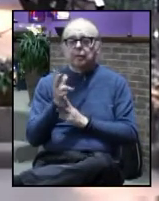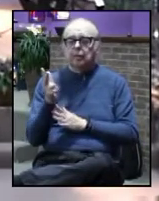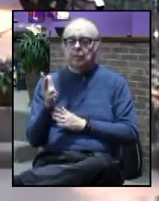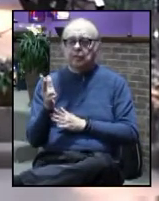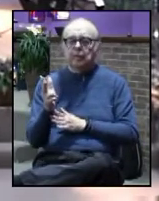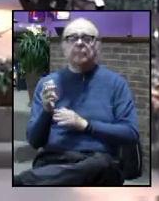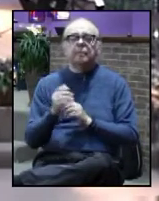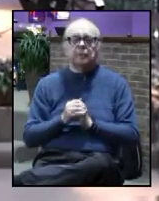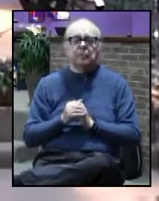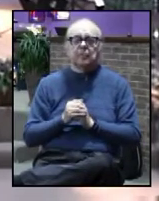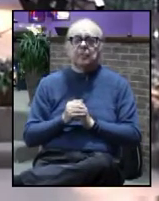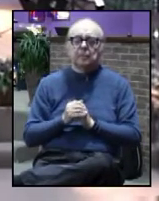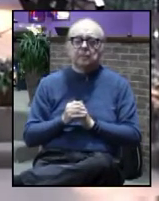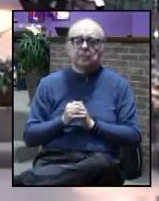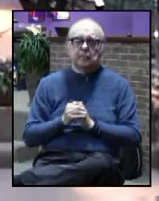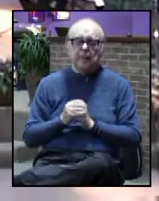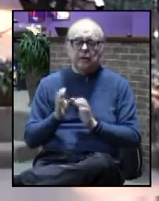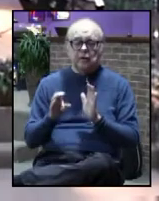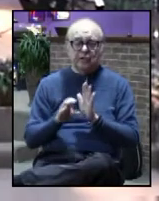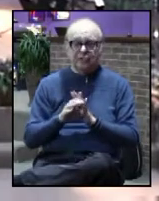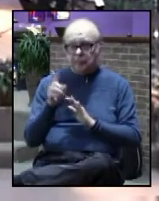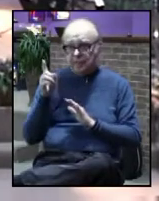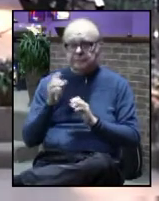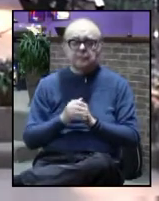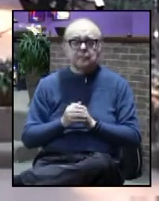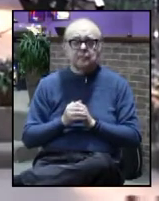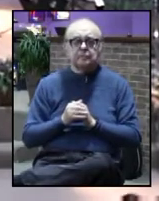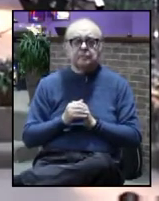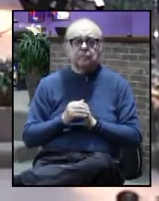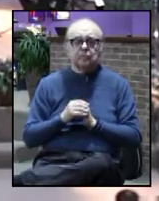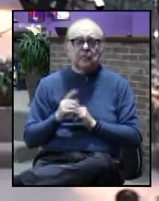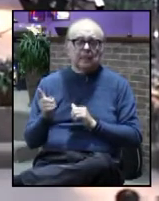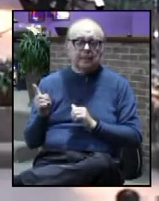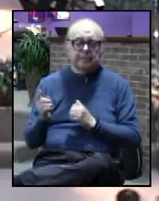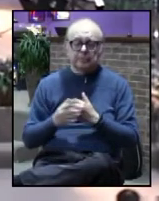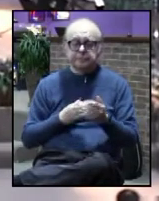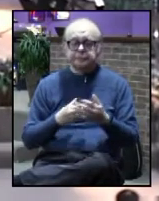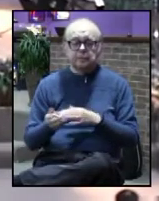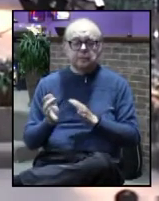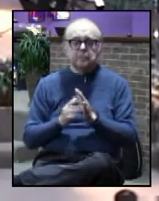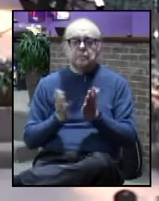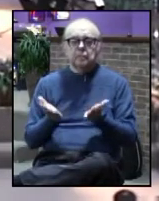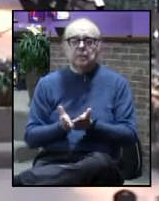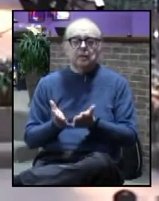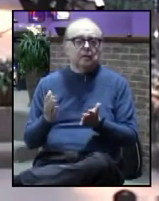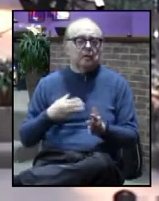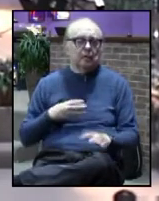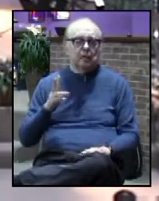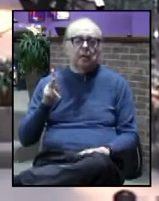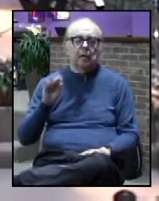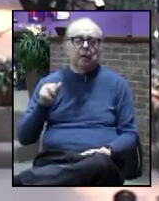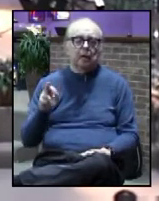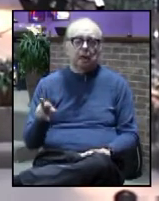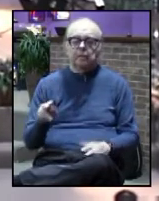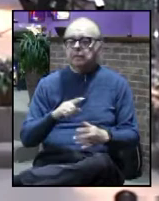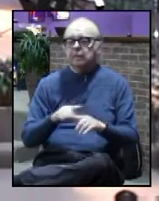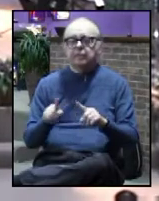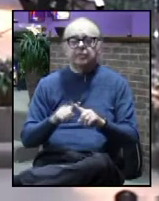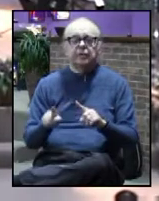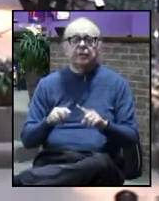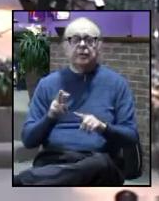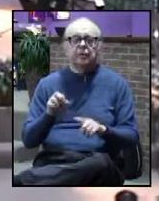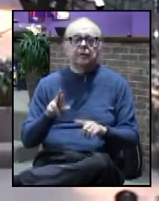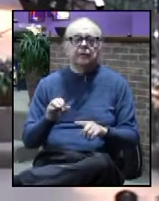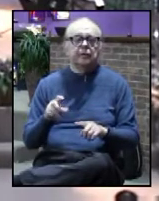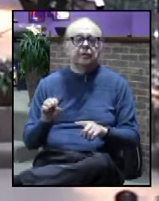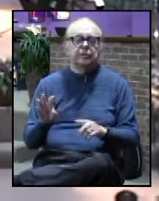your Bibles, we got it up on the screen. For those of you, whatever Bible you have, King James, NIV, ASV,